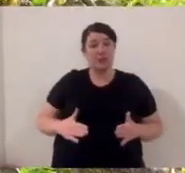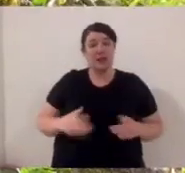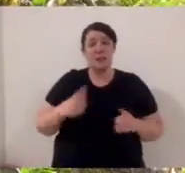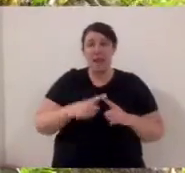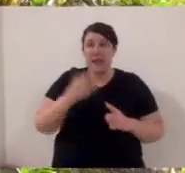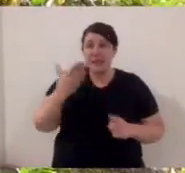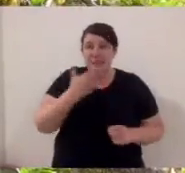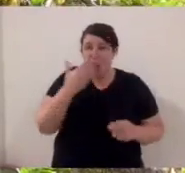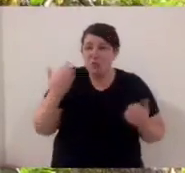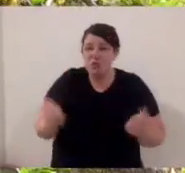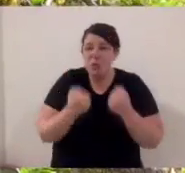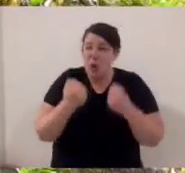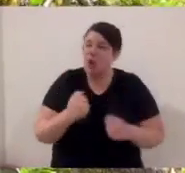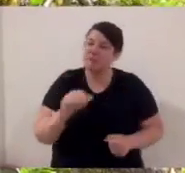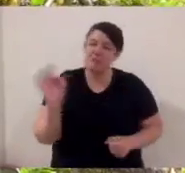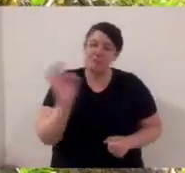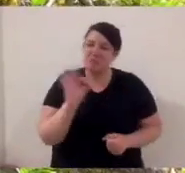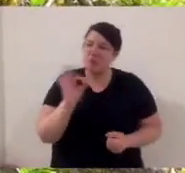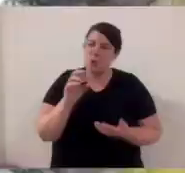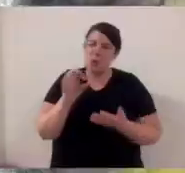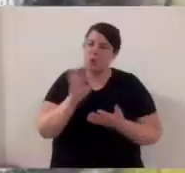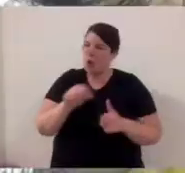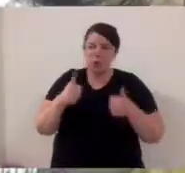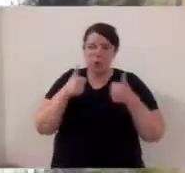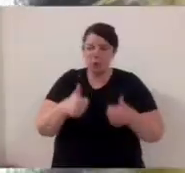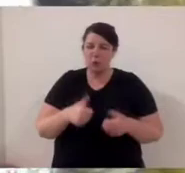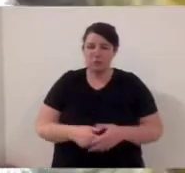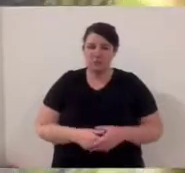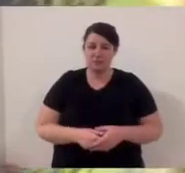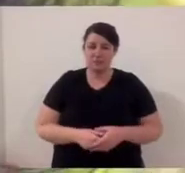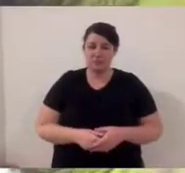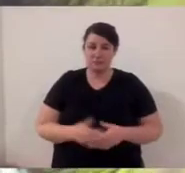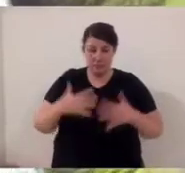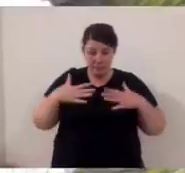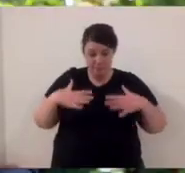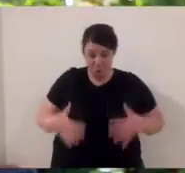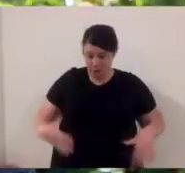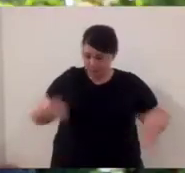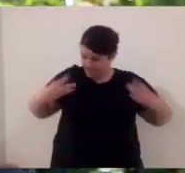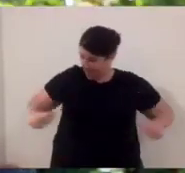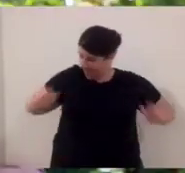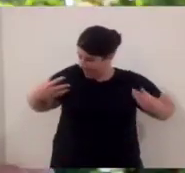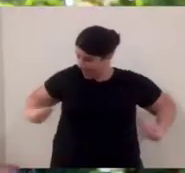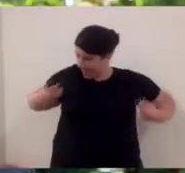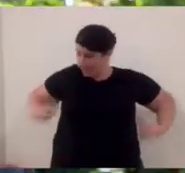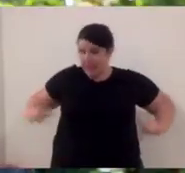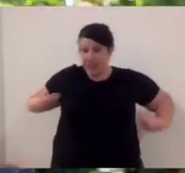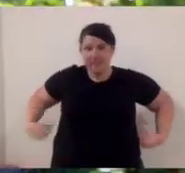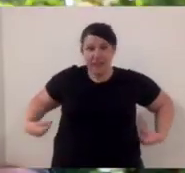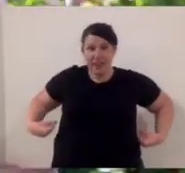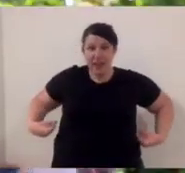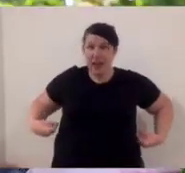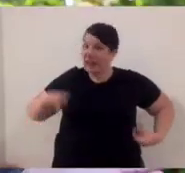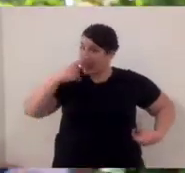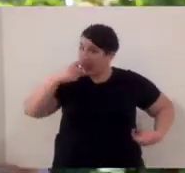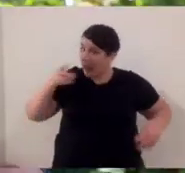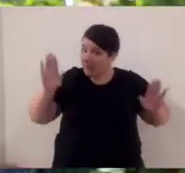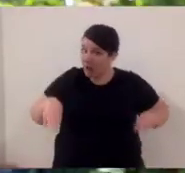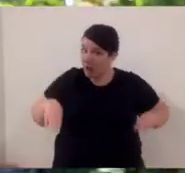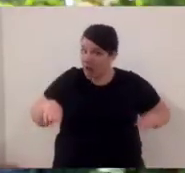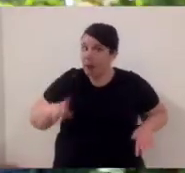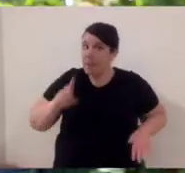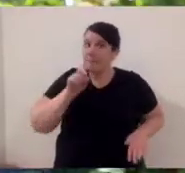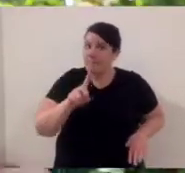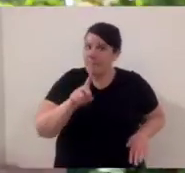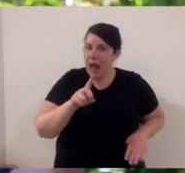good sense of smell. But the emu is still fully covered with feathers. And those feathers, even though they're not used to help it fly, are